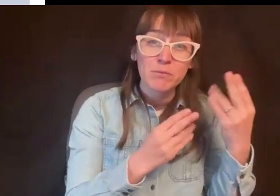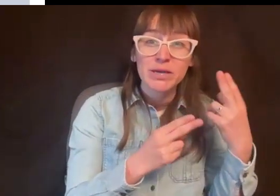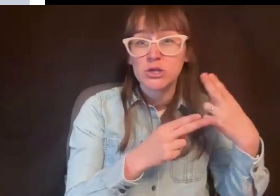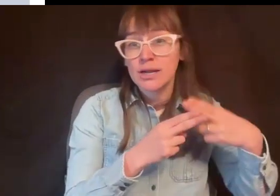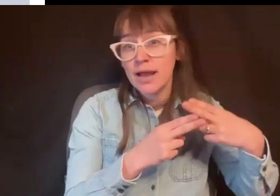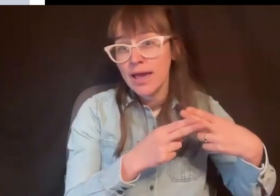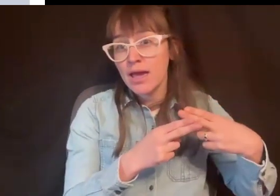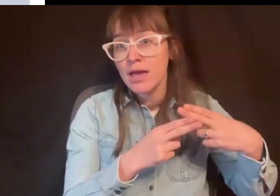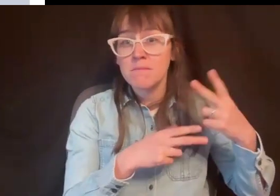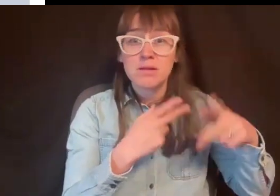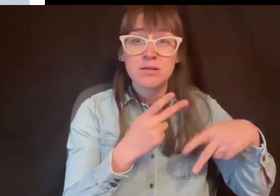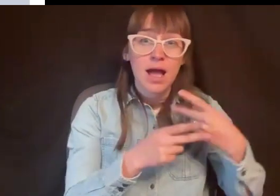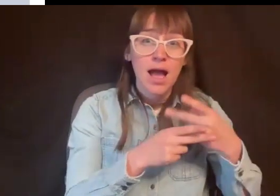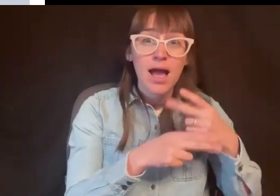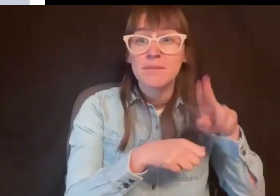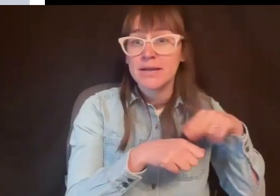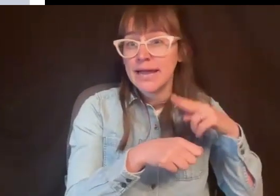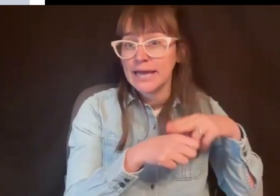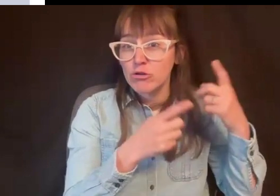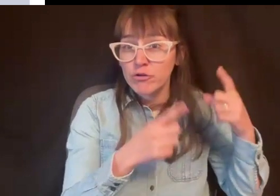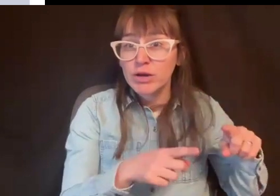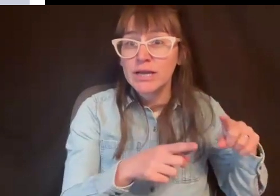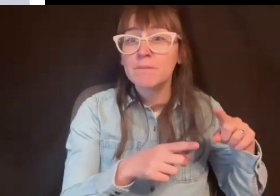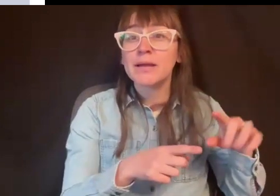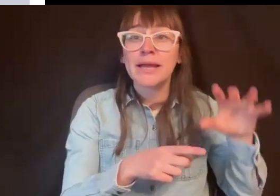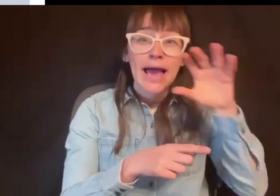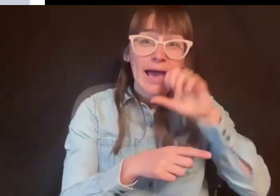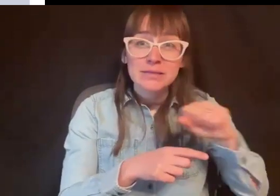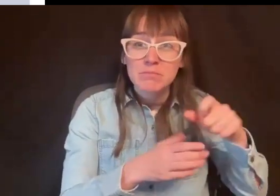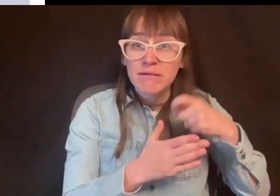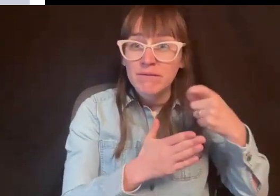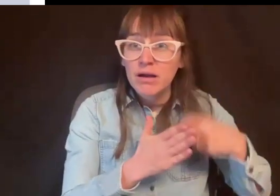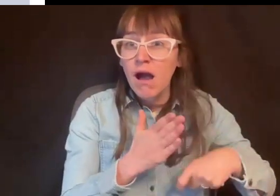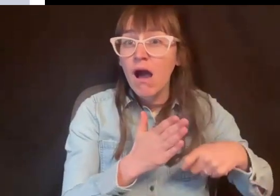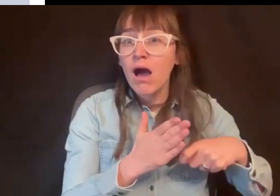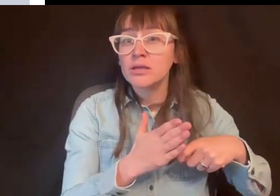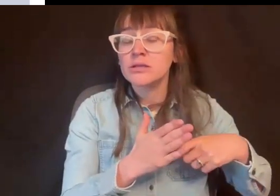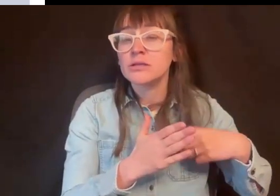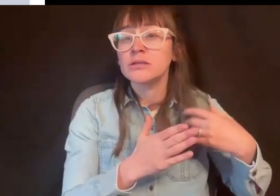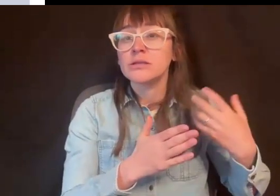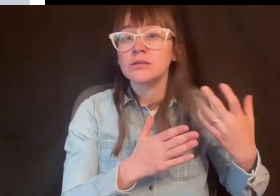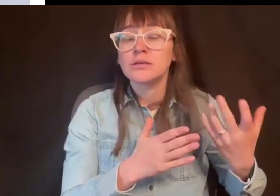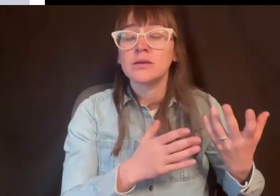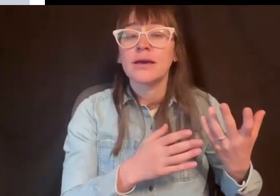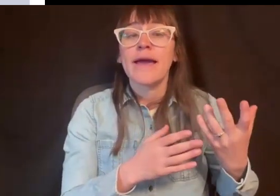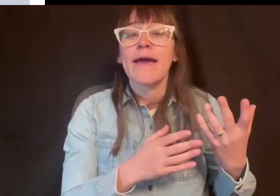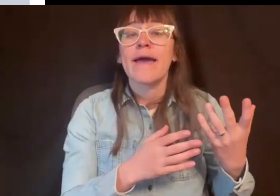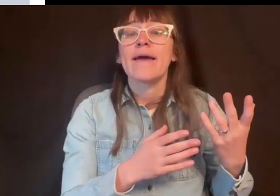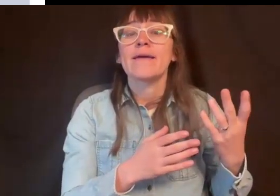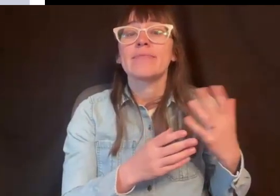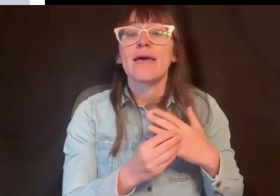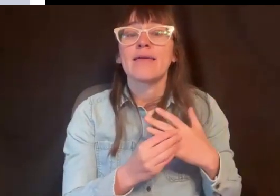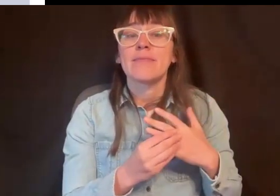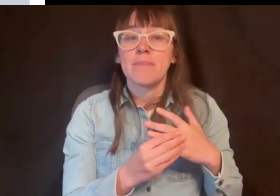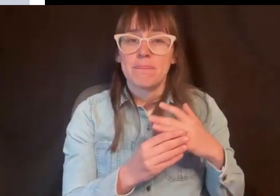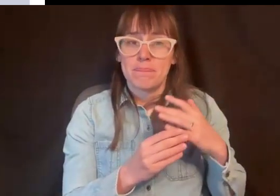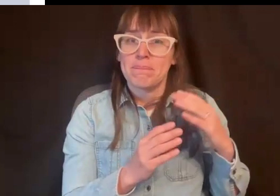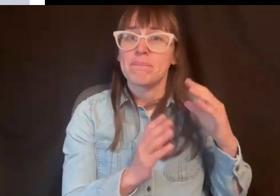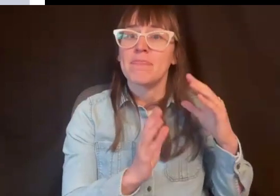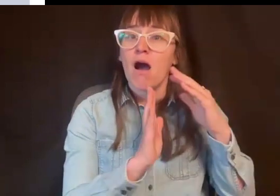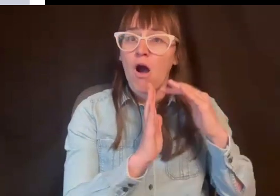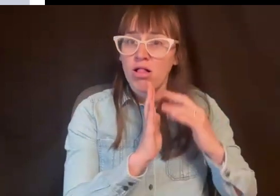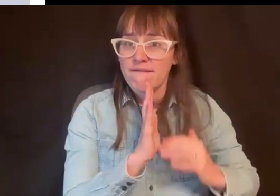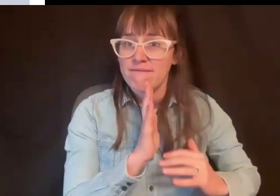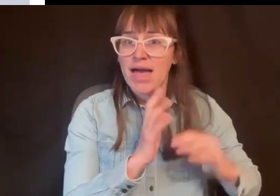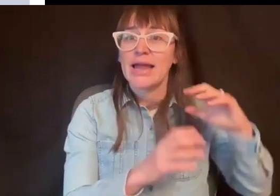door type, the nature of the agreement, and the estimate of the proposed costs being incurred. And then this information would need to be incorporated into the area